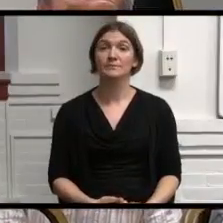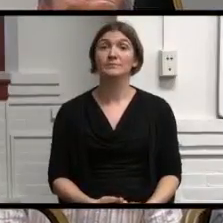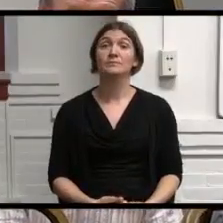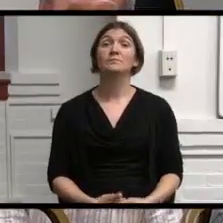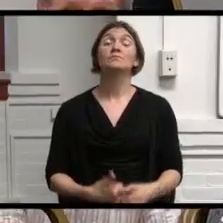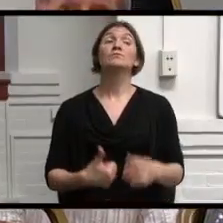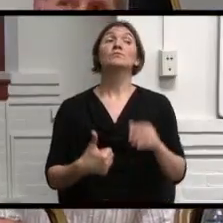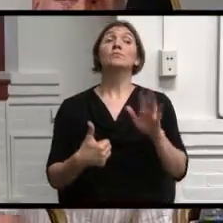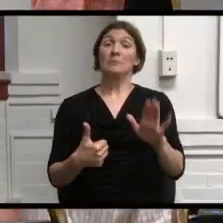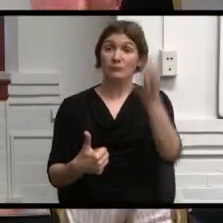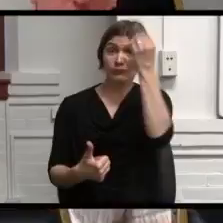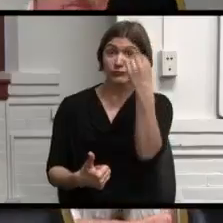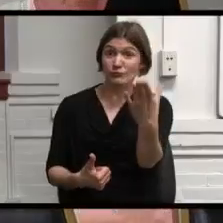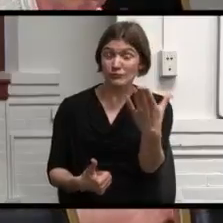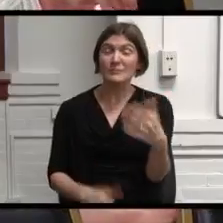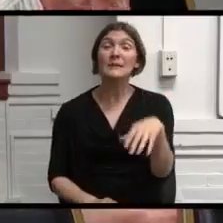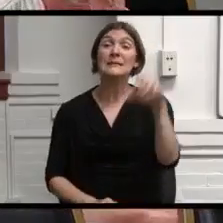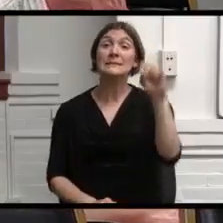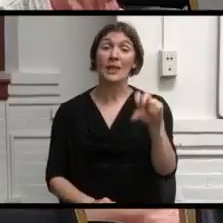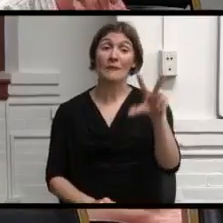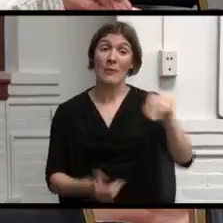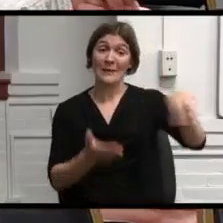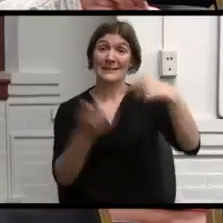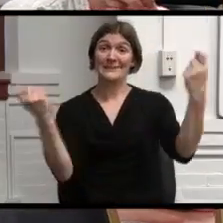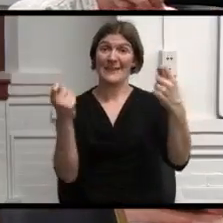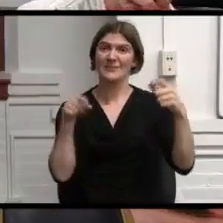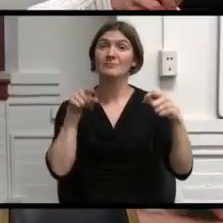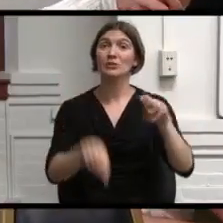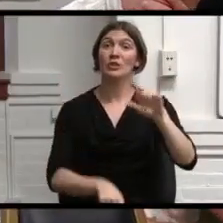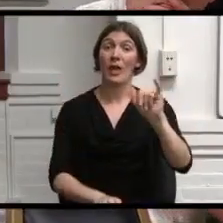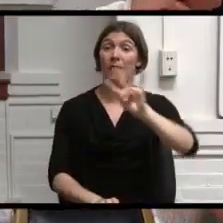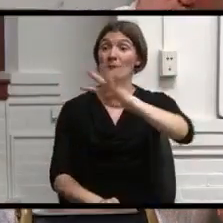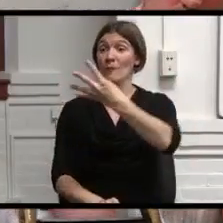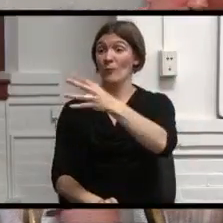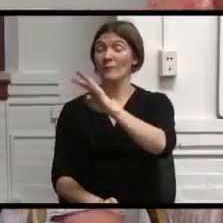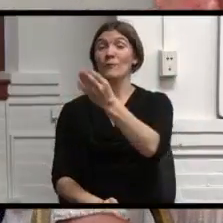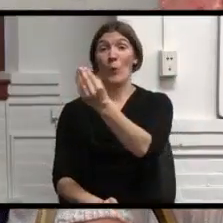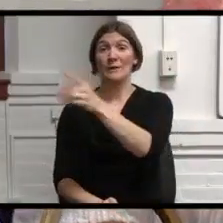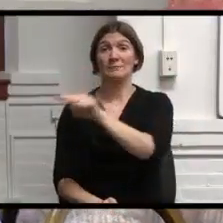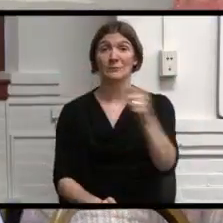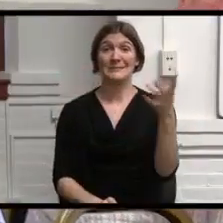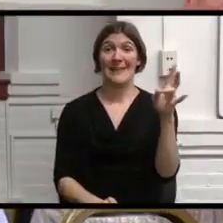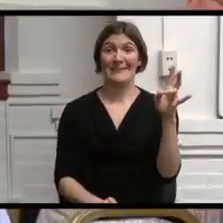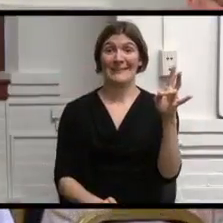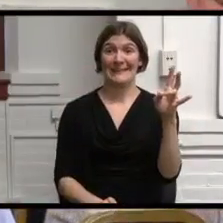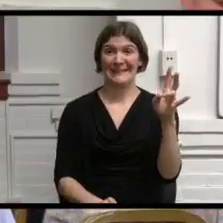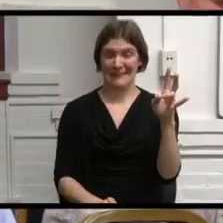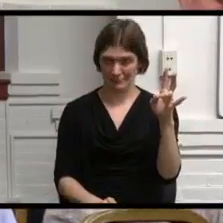So the Southern Vermont Dance Festival, which takes place this year, July 14th through the 17th,